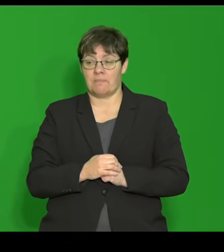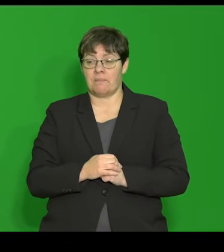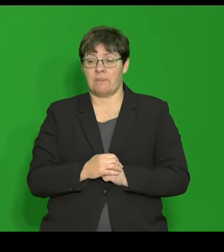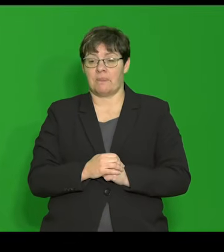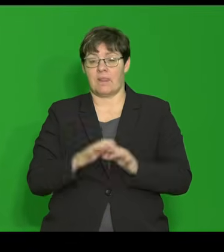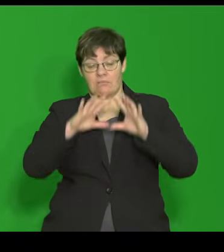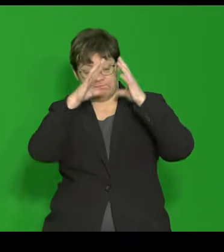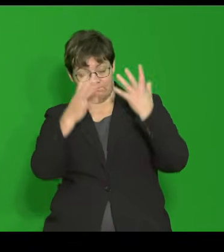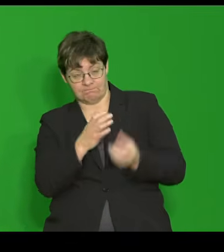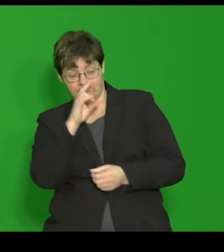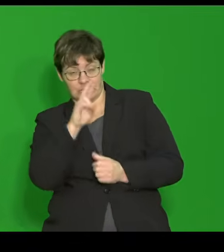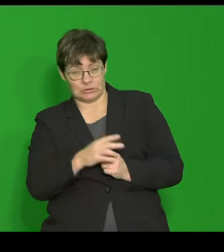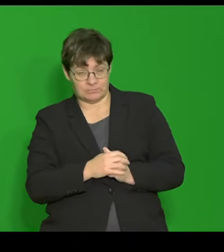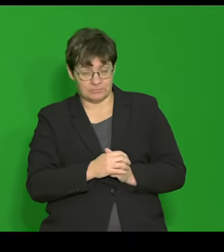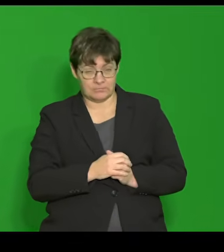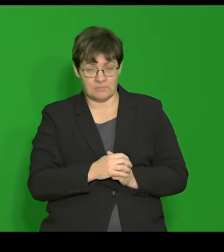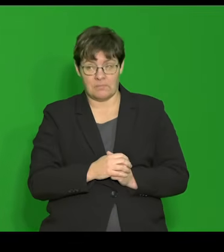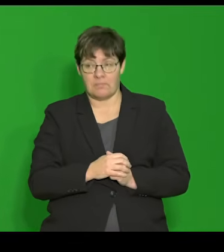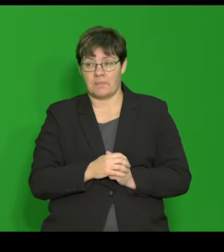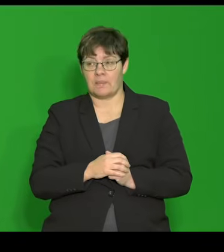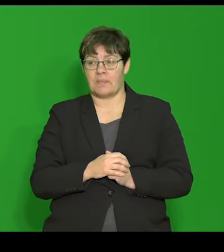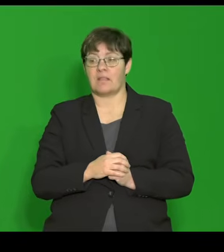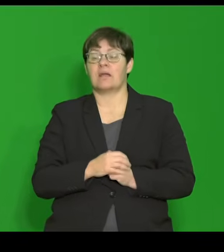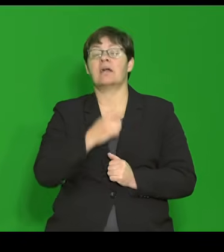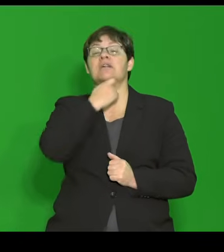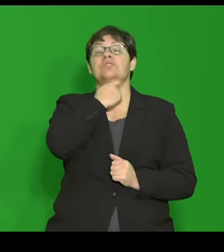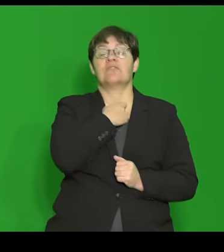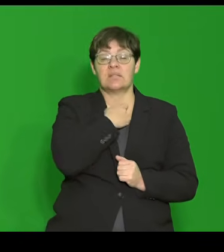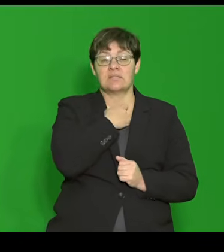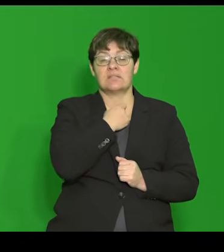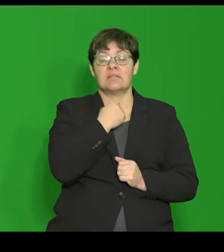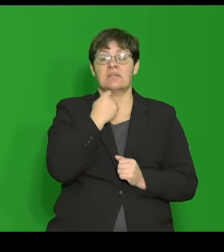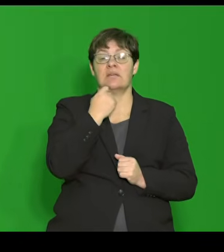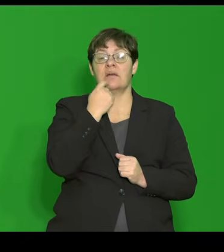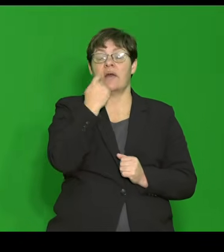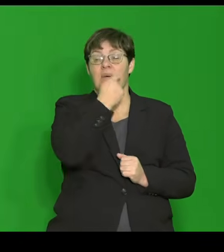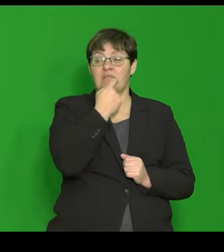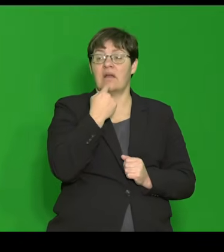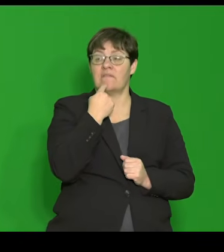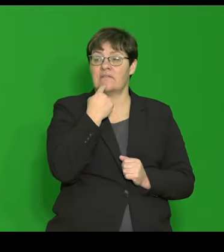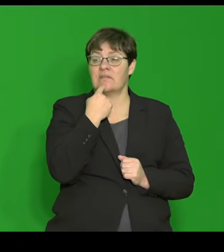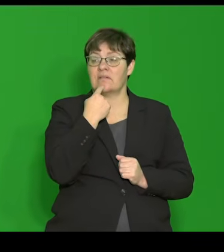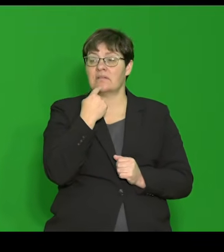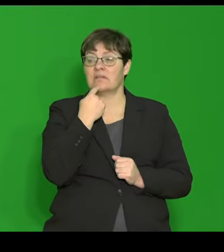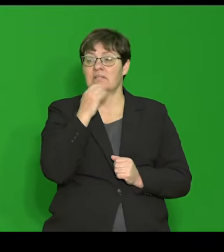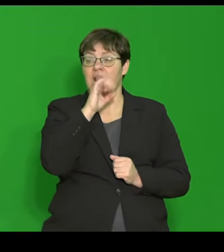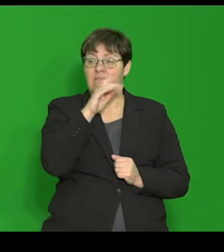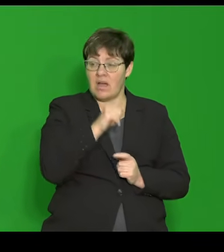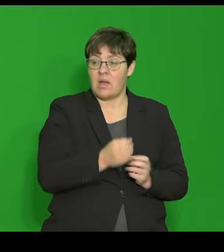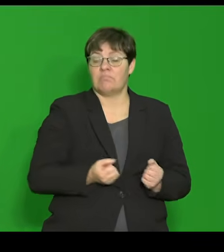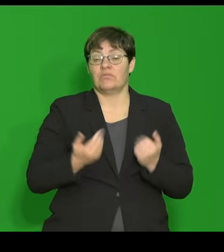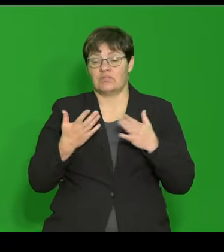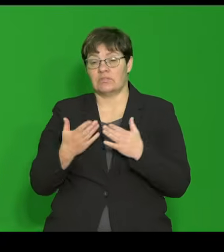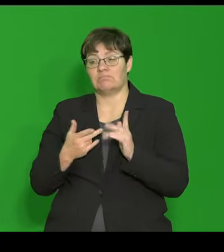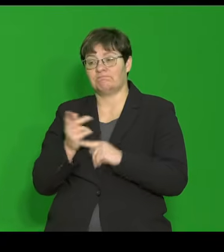Let's look at the overview of this. So as I mentioned, the esophagus in the mouth, you find salivary amylase